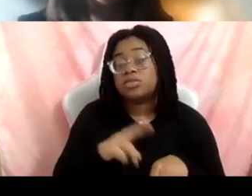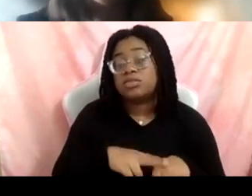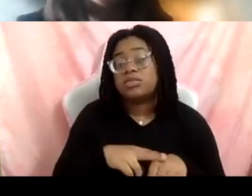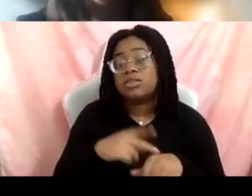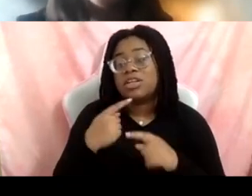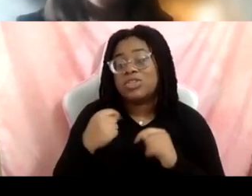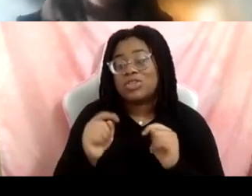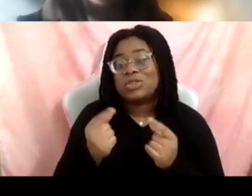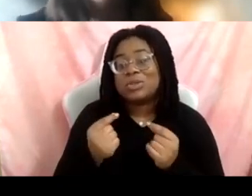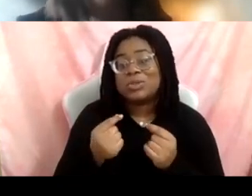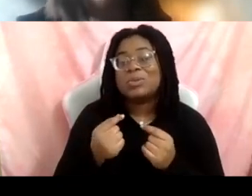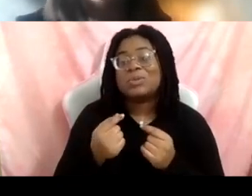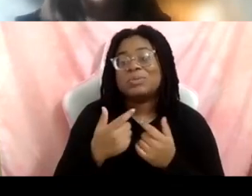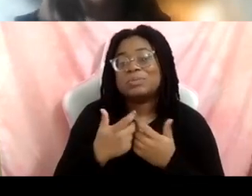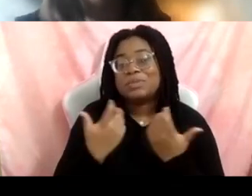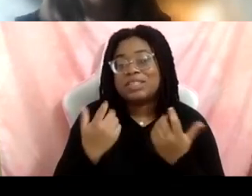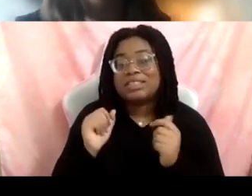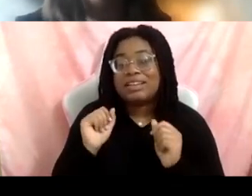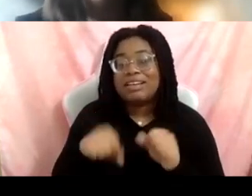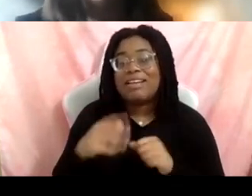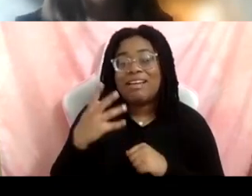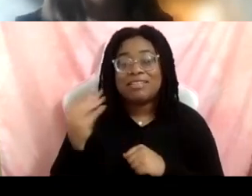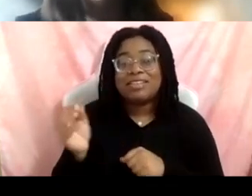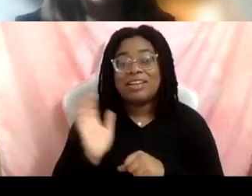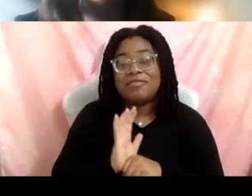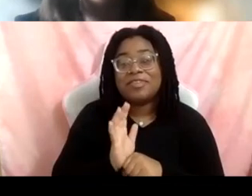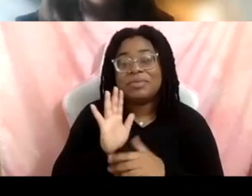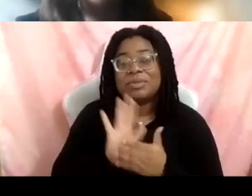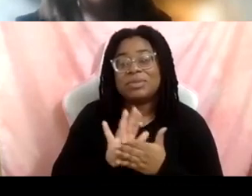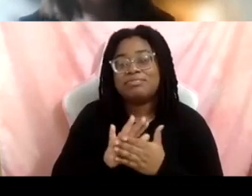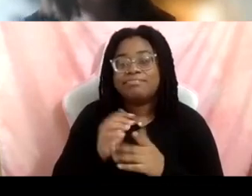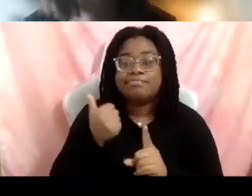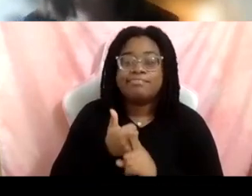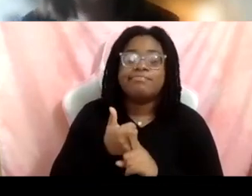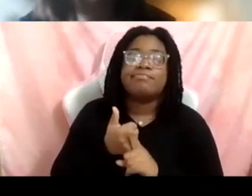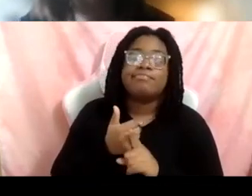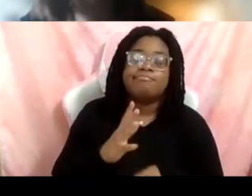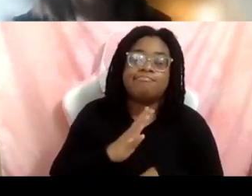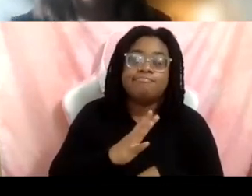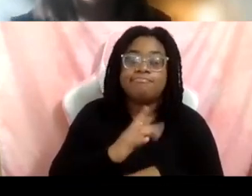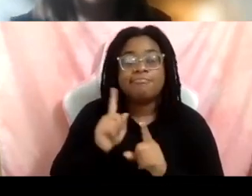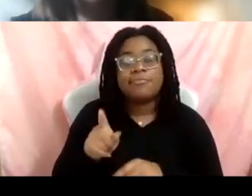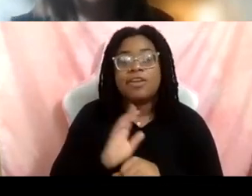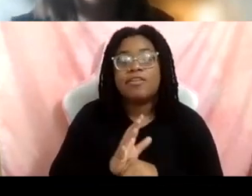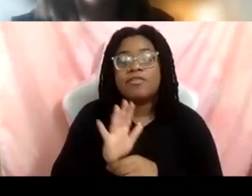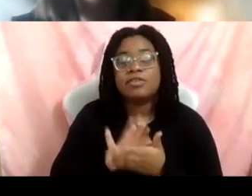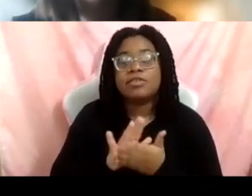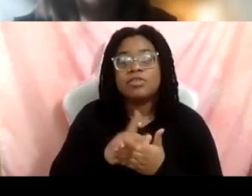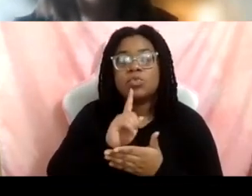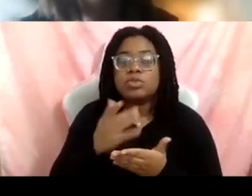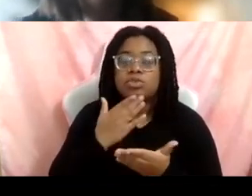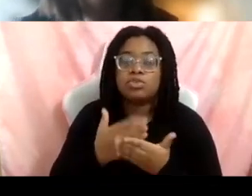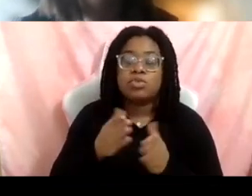tried to do as much as I could outside of film school, and then I just kind of hit a wall. And I feel like, for me, film school is a great way to make